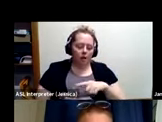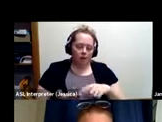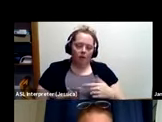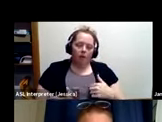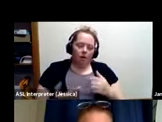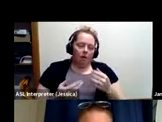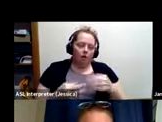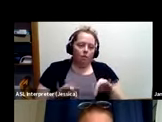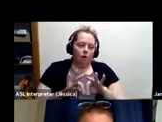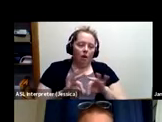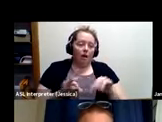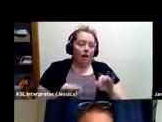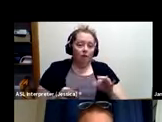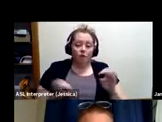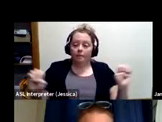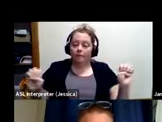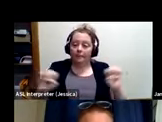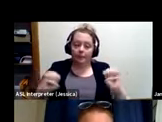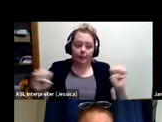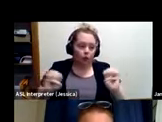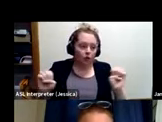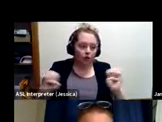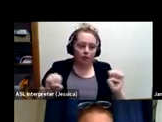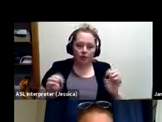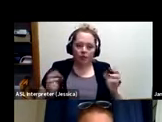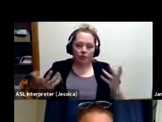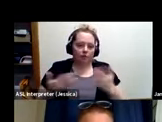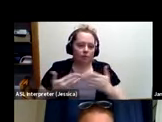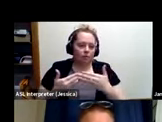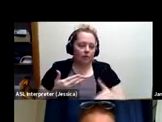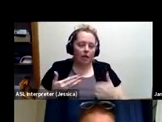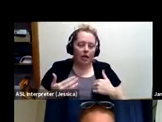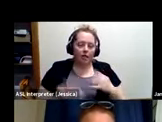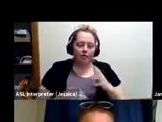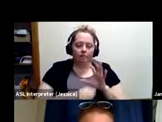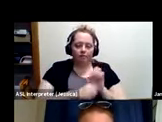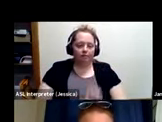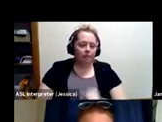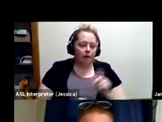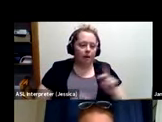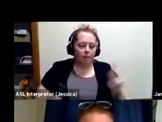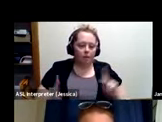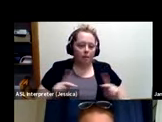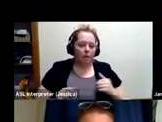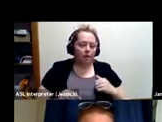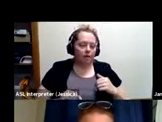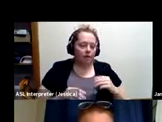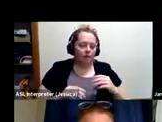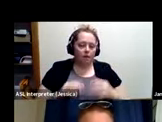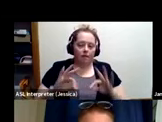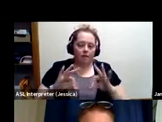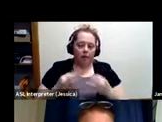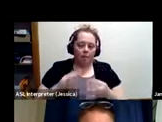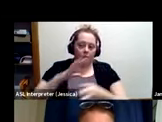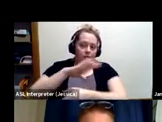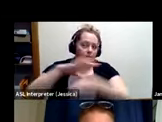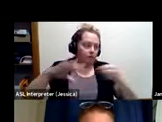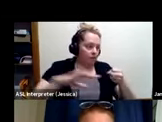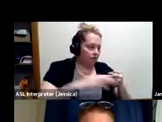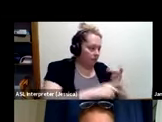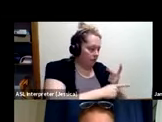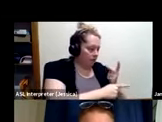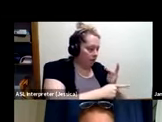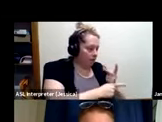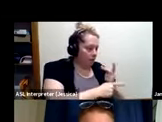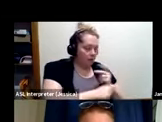So a lot of times I have youth through their family of origin, completely transphobic, don't want to hear any of that. And it's like, it's not about what they want. It's about what the child feels most